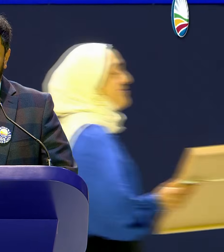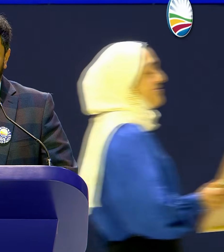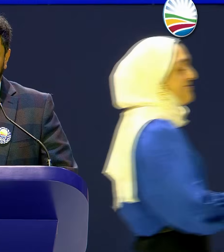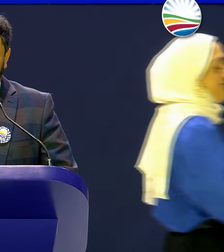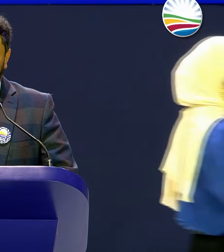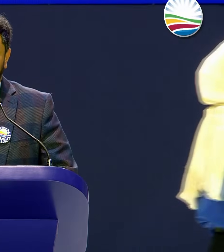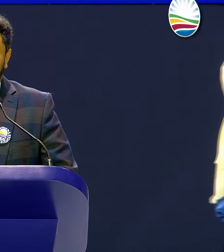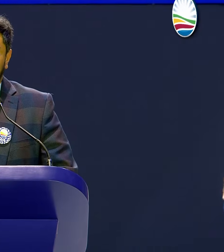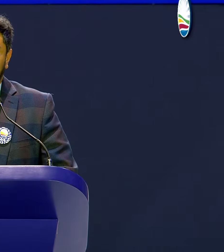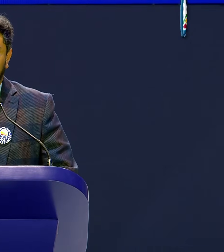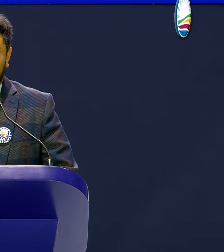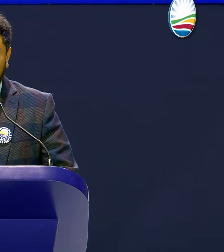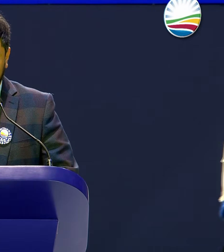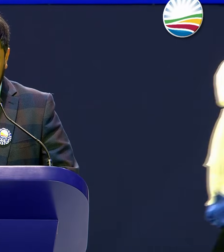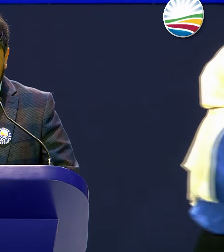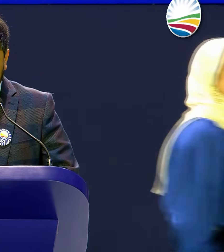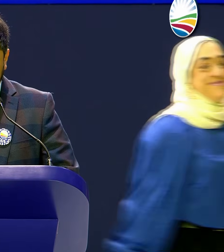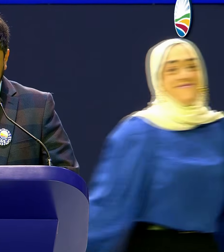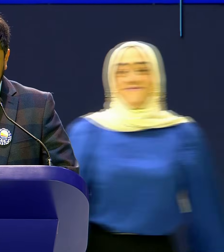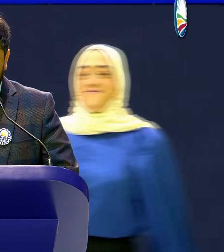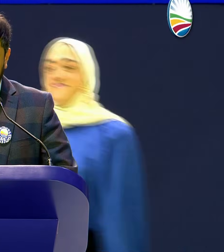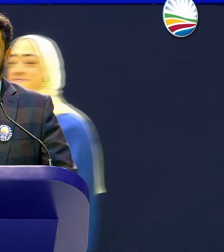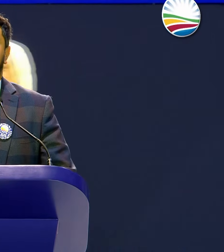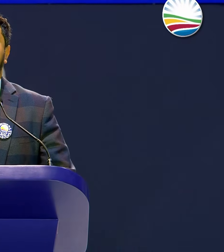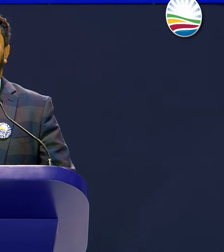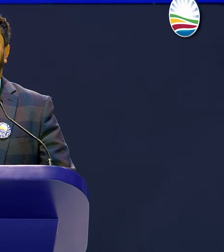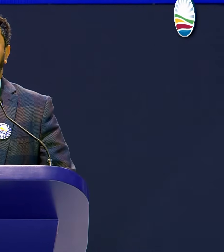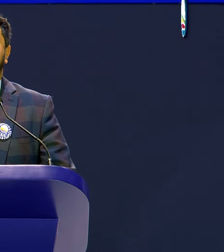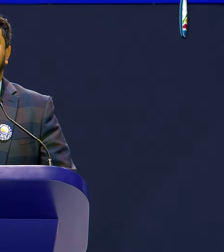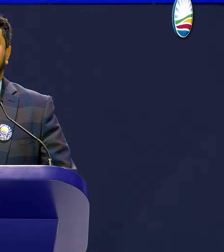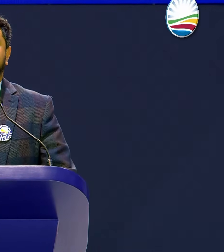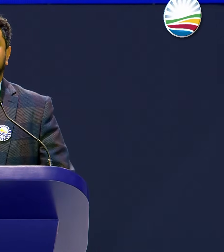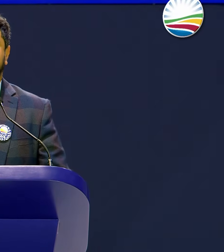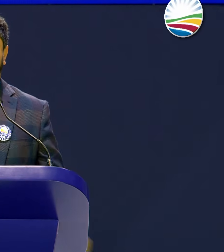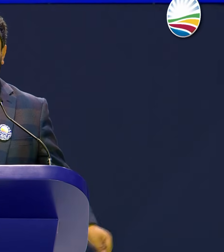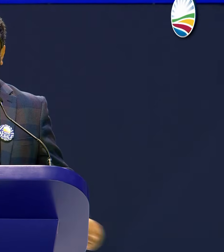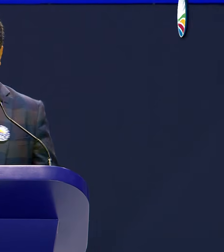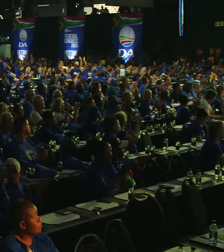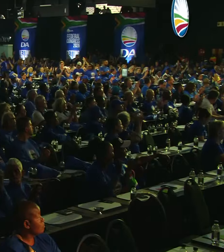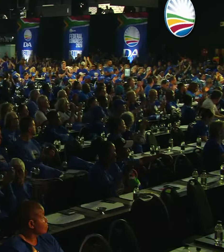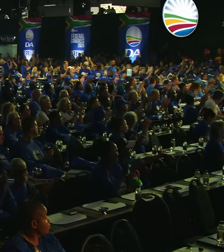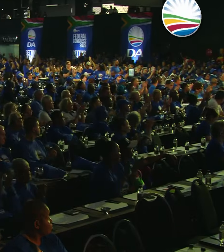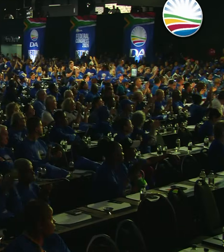best performing province or region for that year was the Free State.